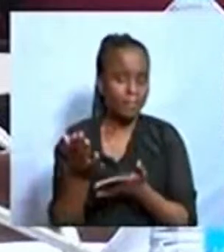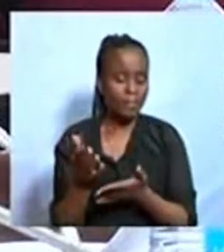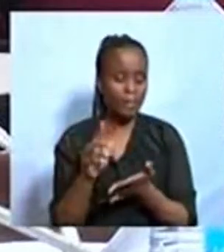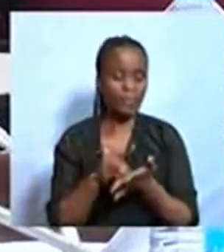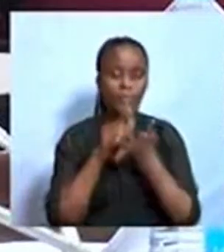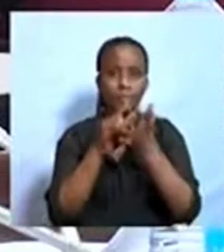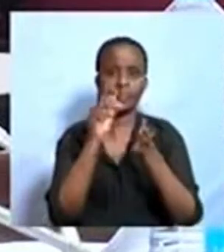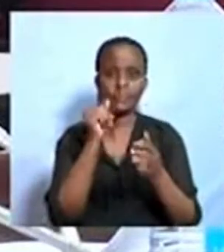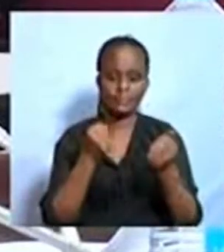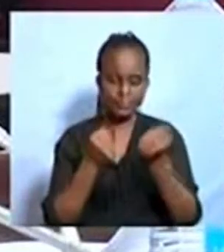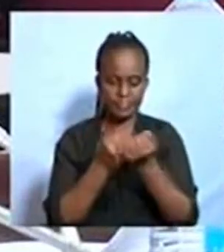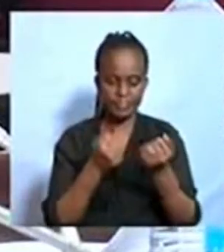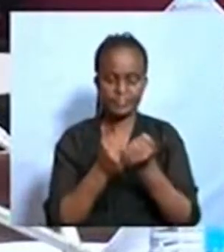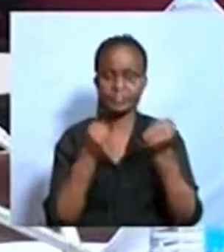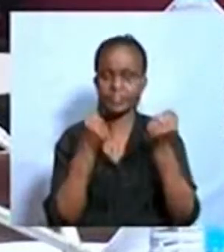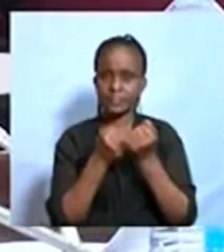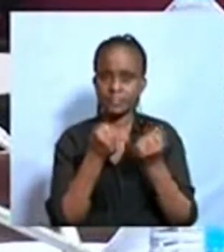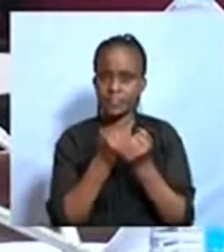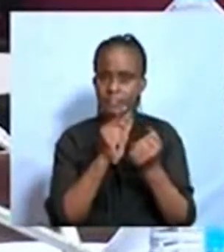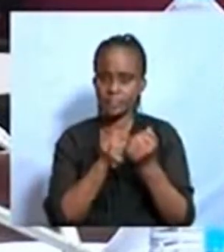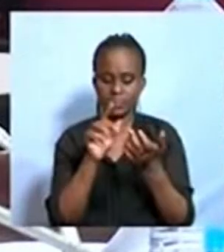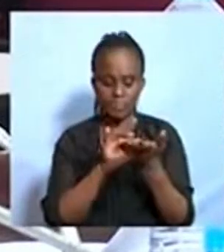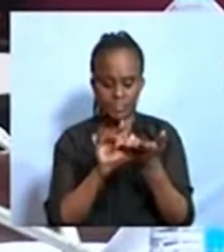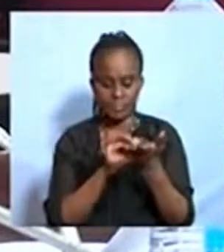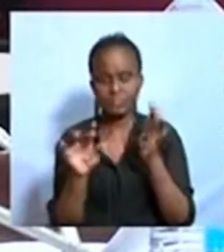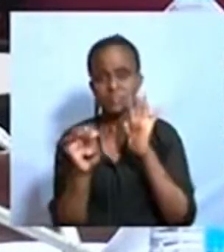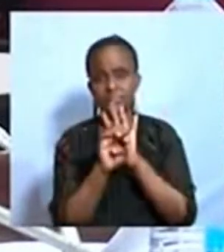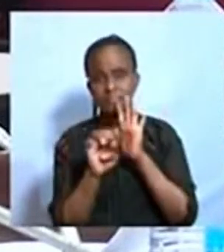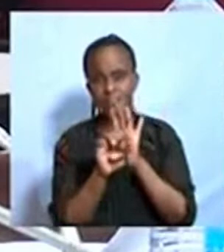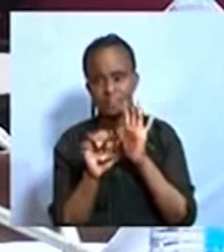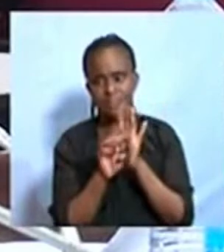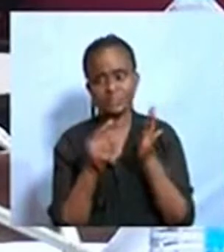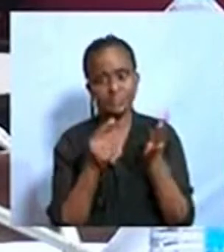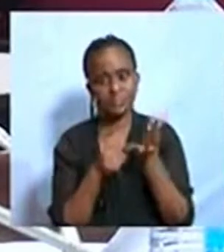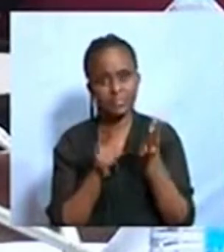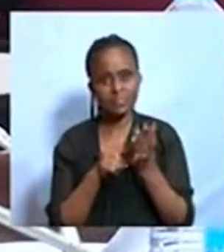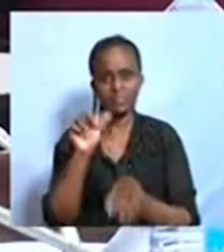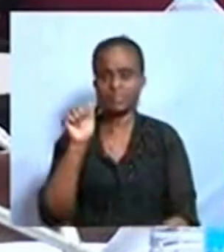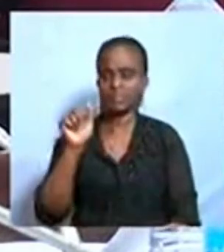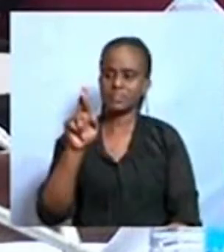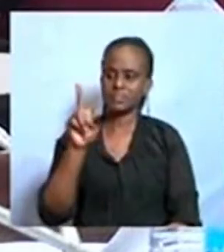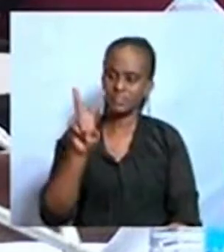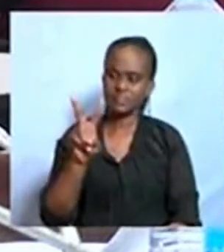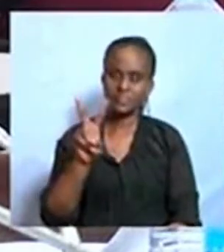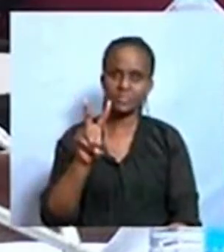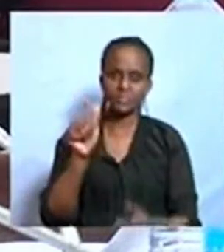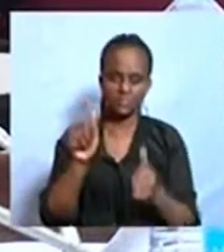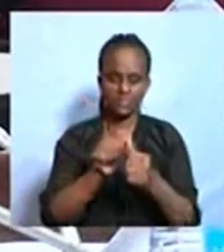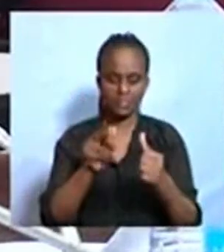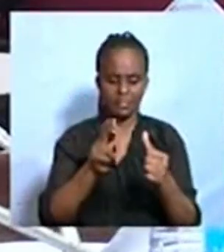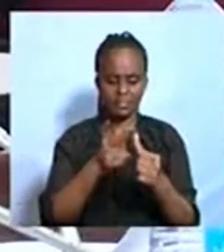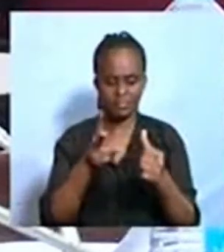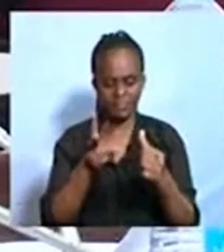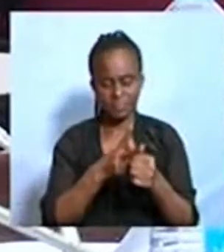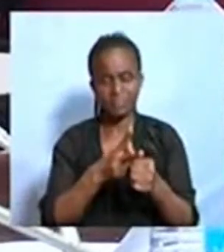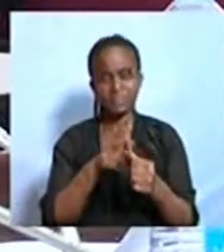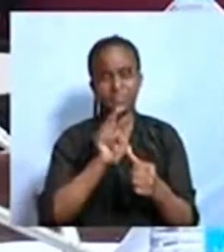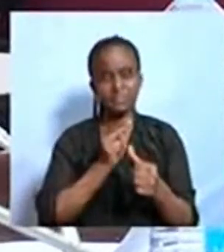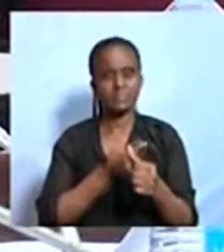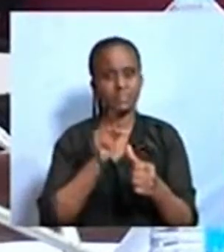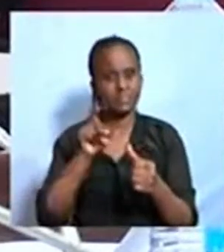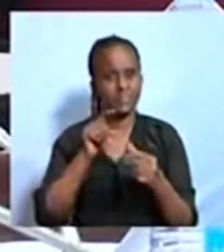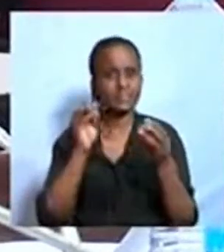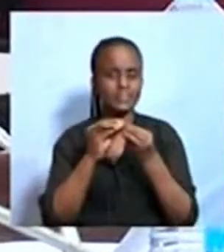support to be able to support, medicines like ART itself. And we really think that we needed